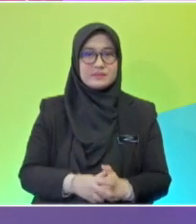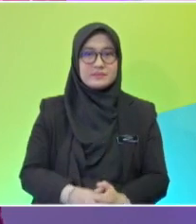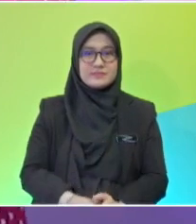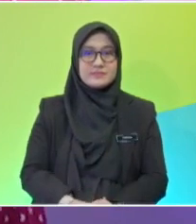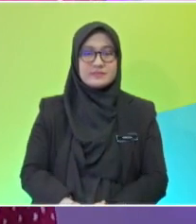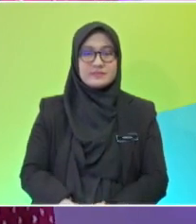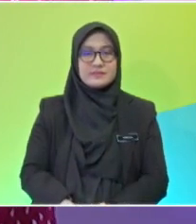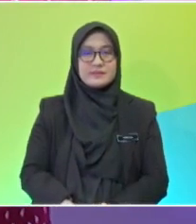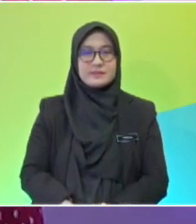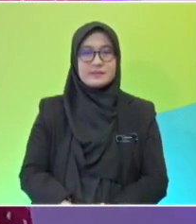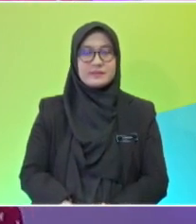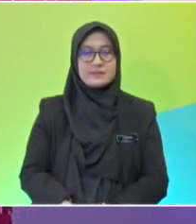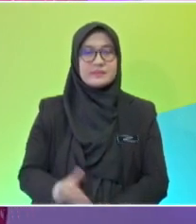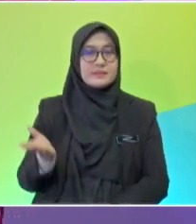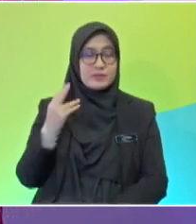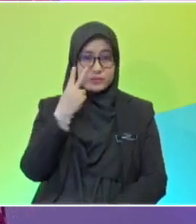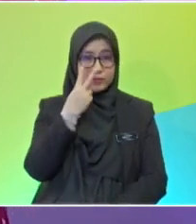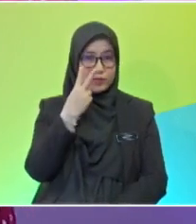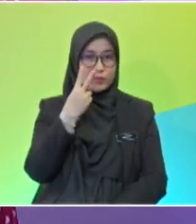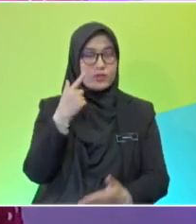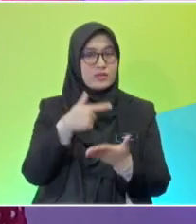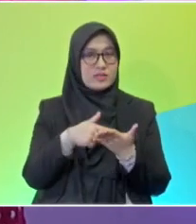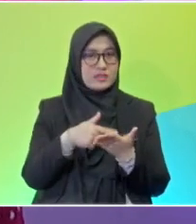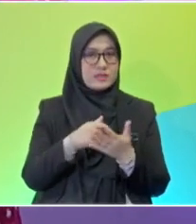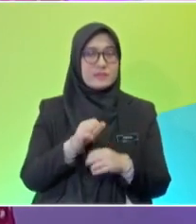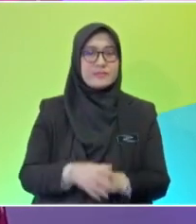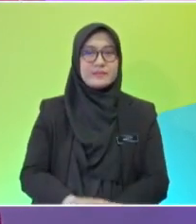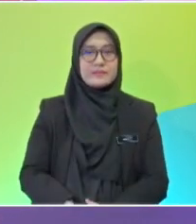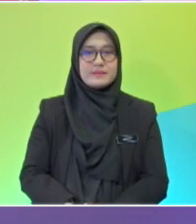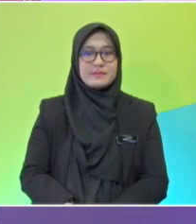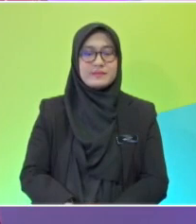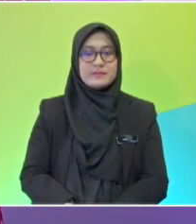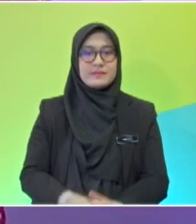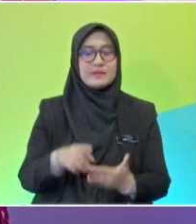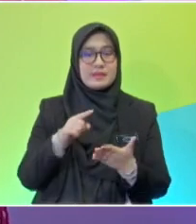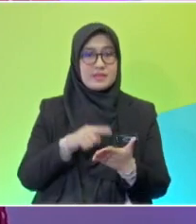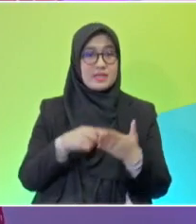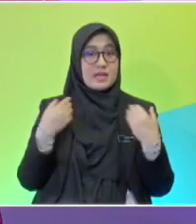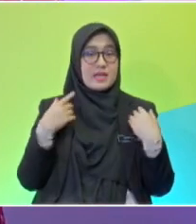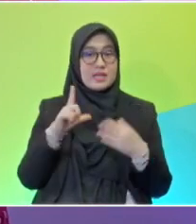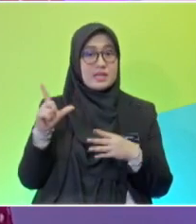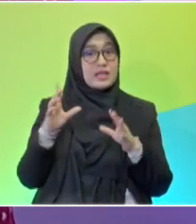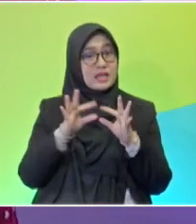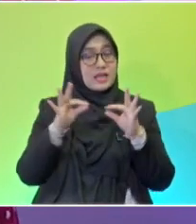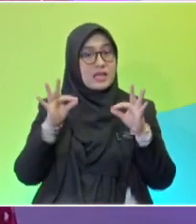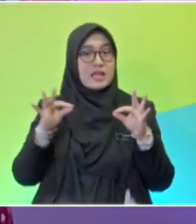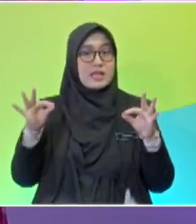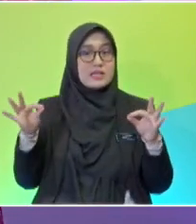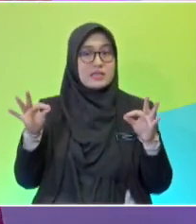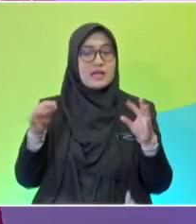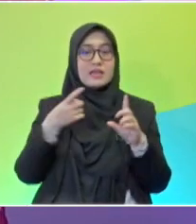right, let's moving along to the next slide. Okay, this is a sentence or a phrase taken from